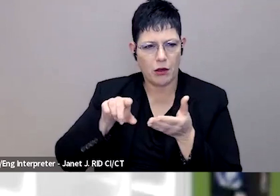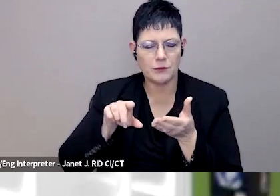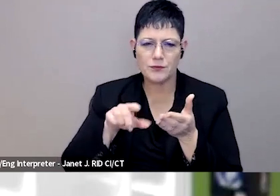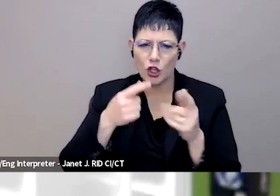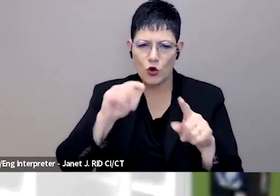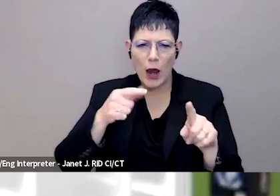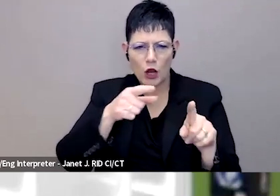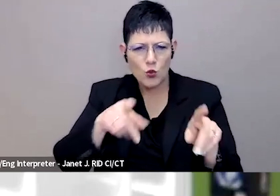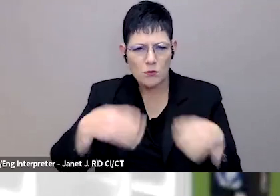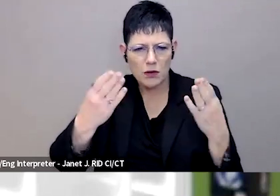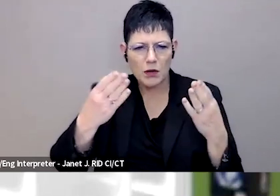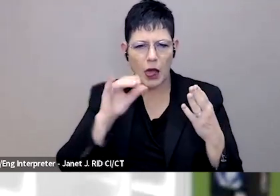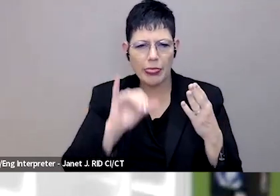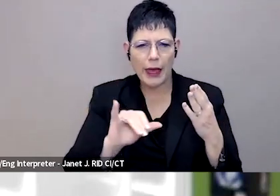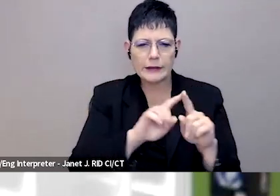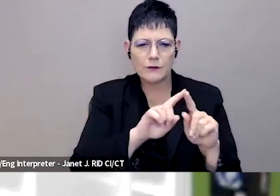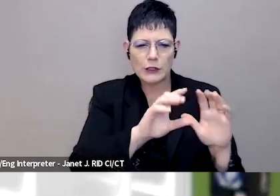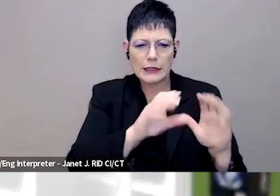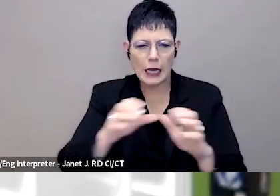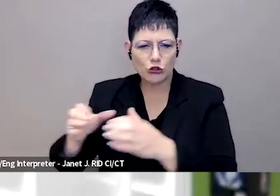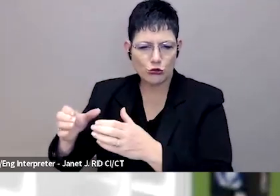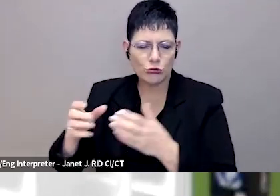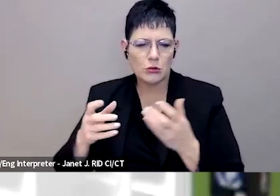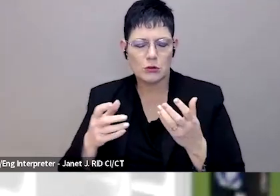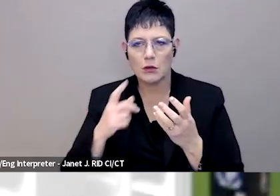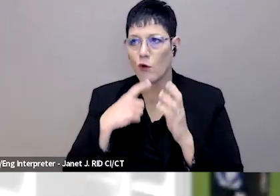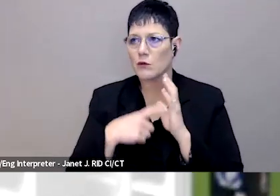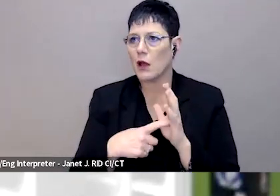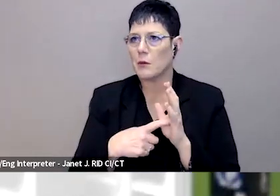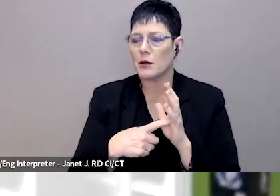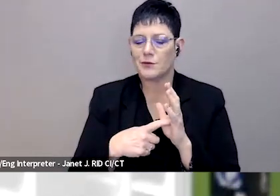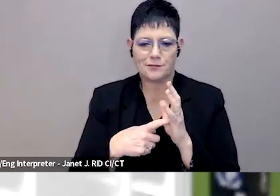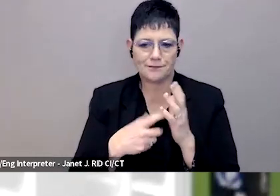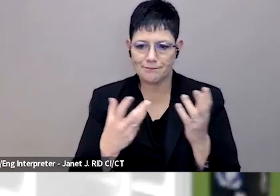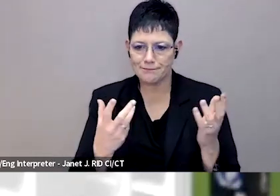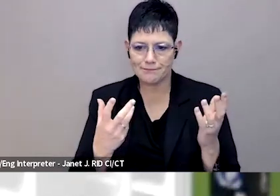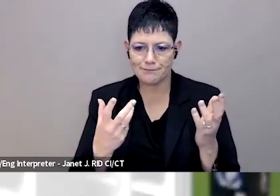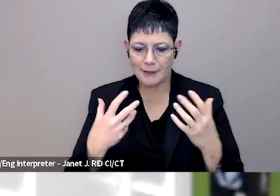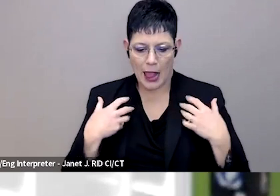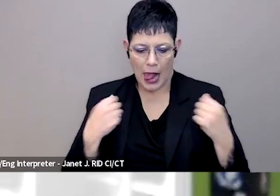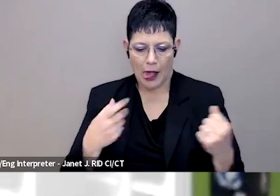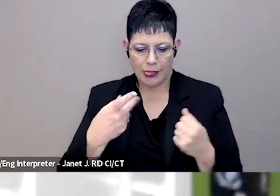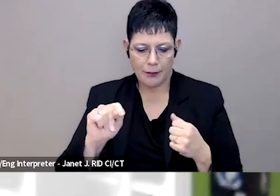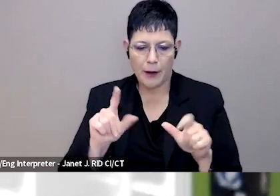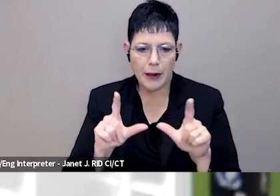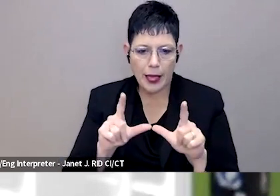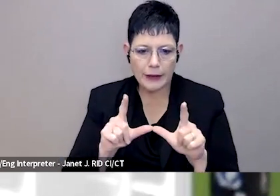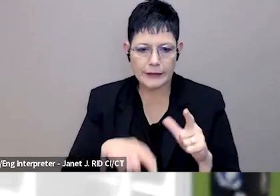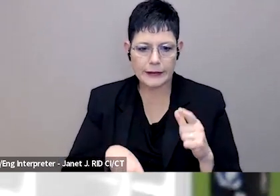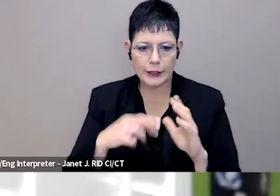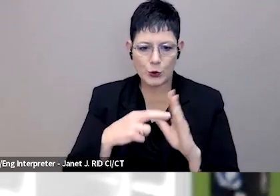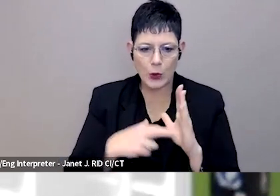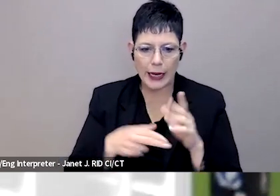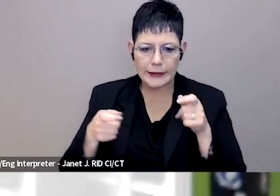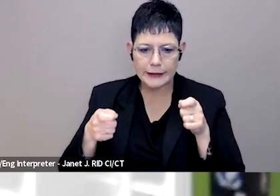Greg, I think you brought up the sectors in terms of, there's also things like health department licensing and regulations, and trying to